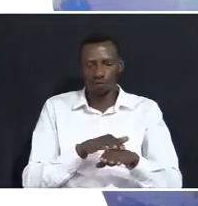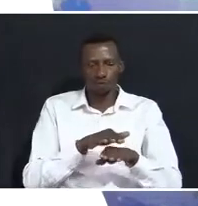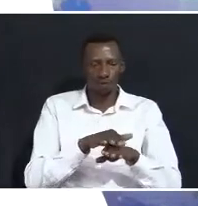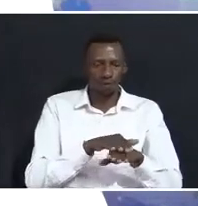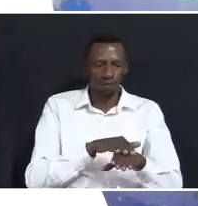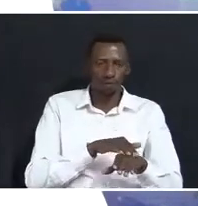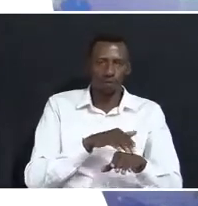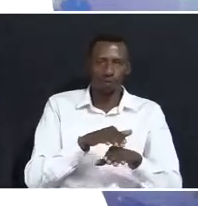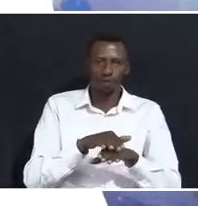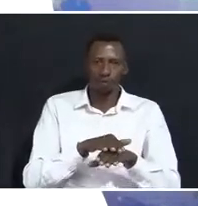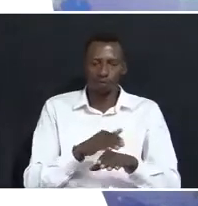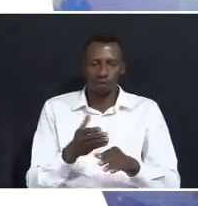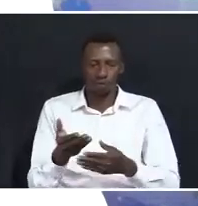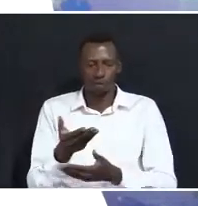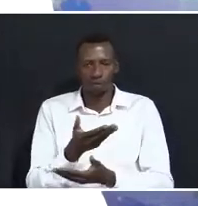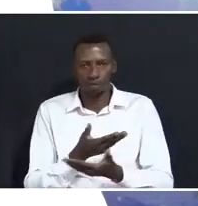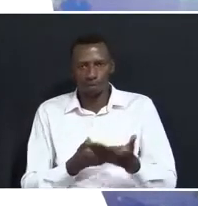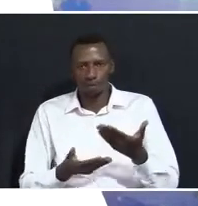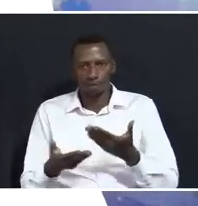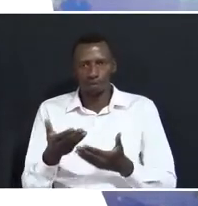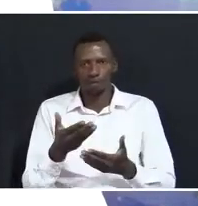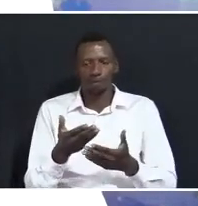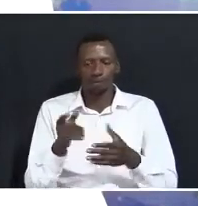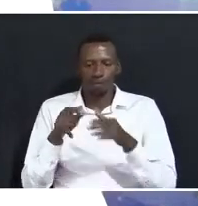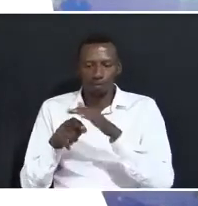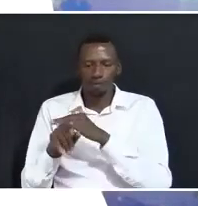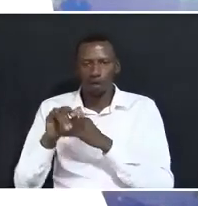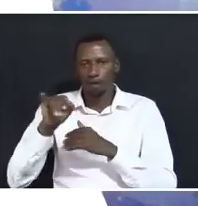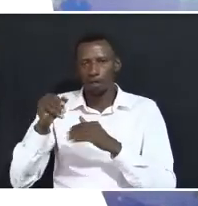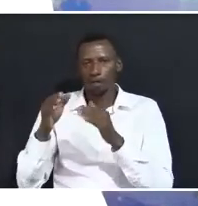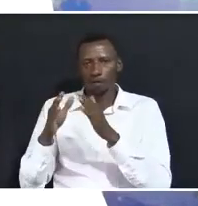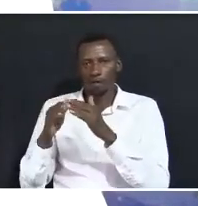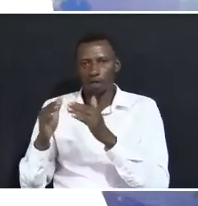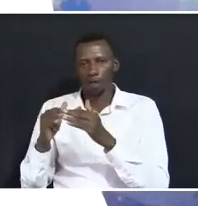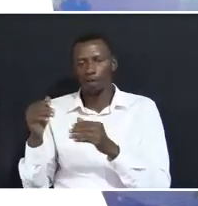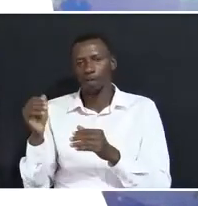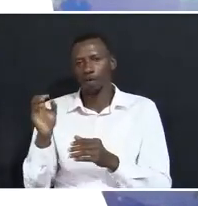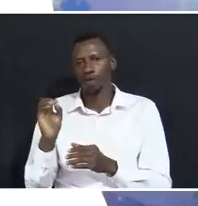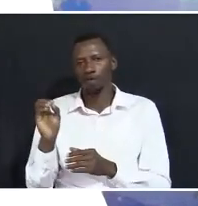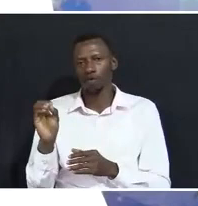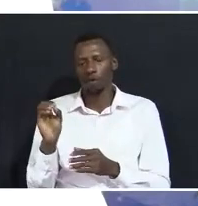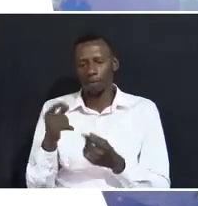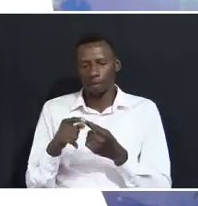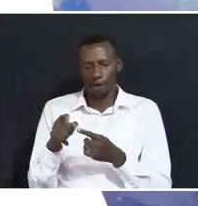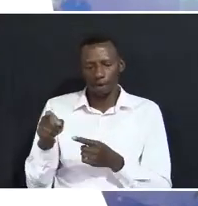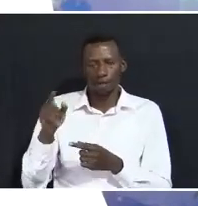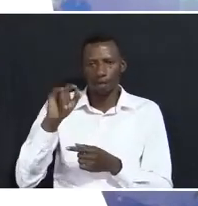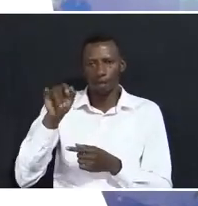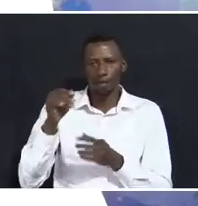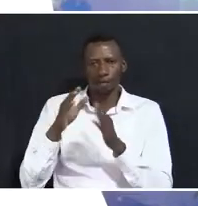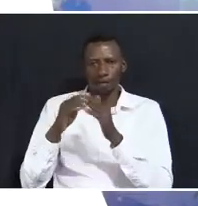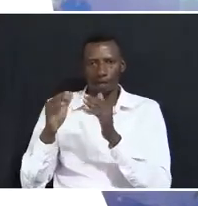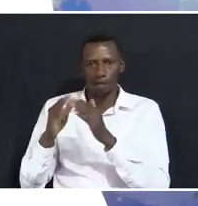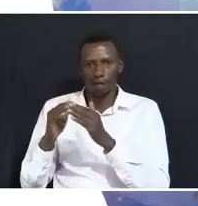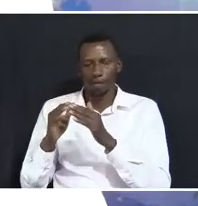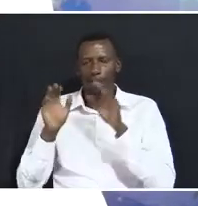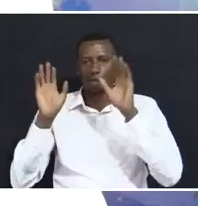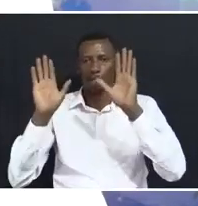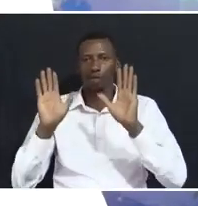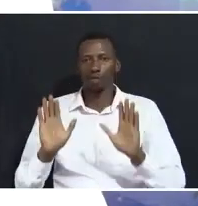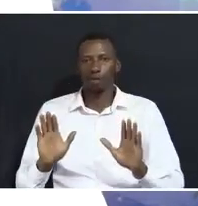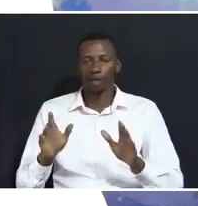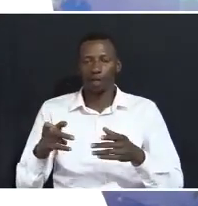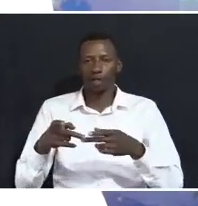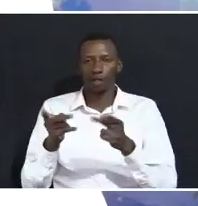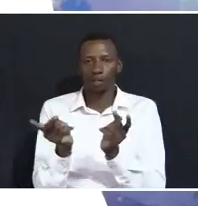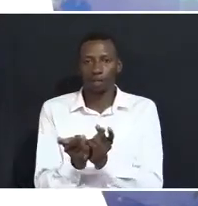interaction with Jerusalem. But this Jerusalem will be an important place because it is declared so in the